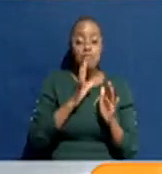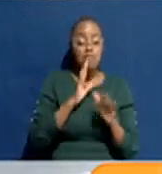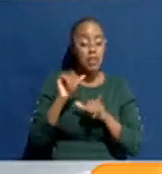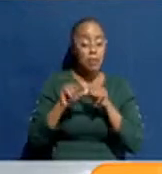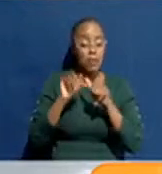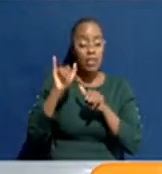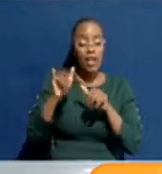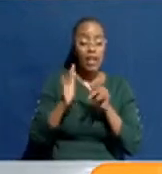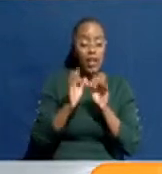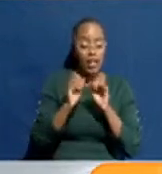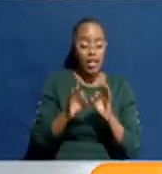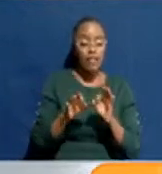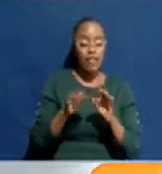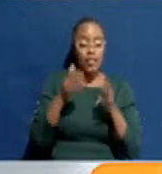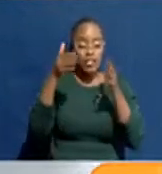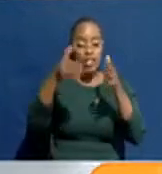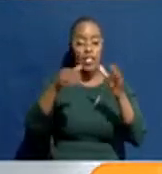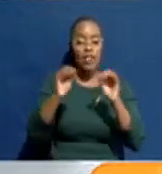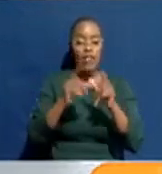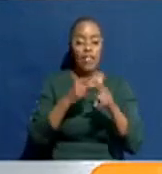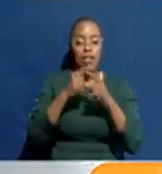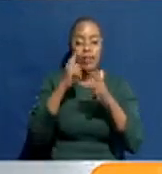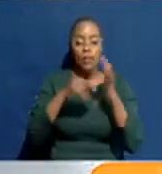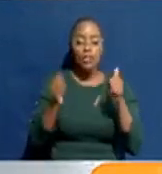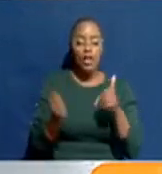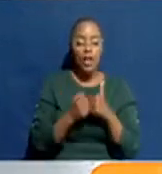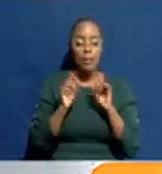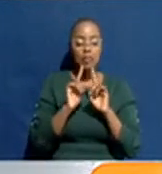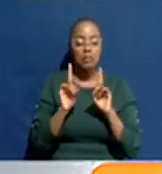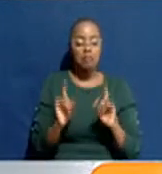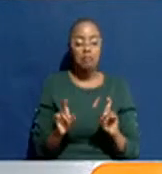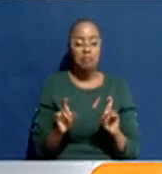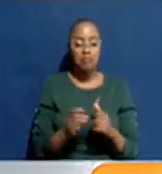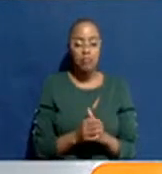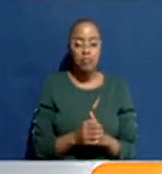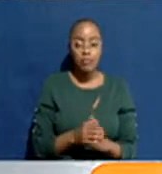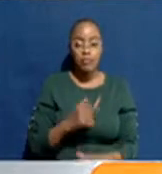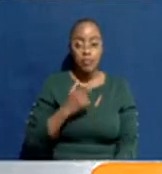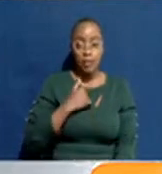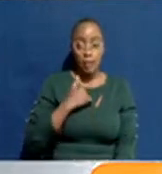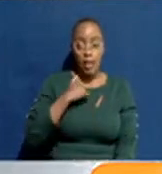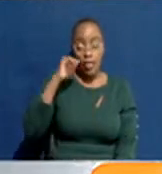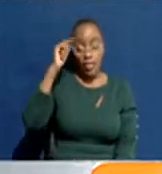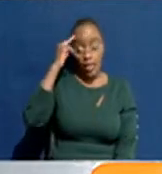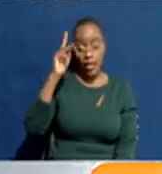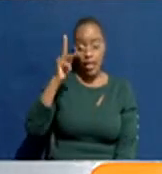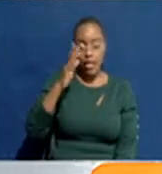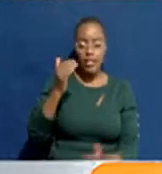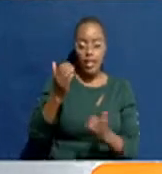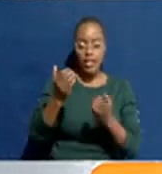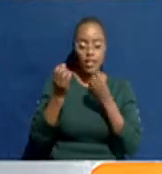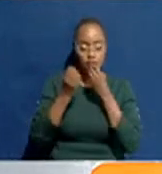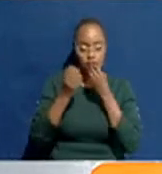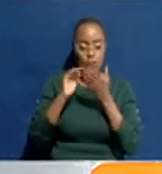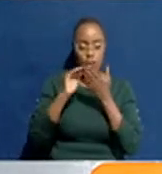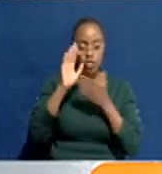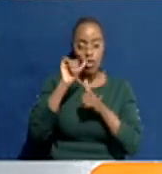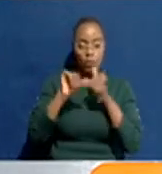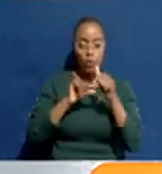that? And if it does not exist, then what should happen? Yeah, I think Kenyans deserve more information